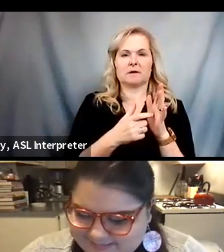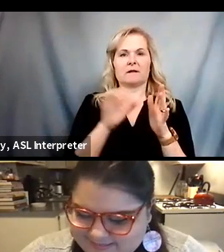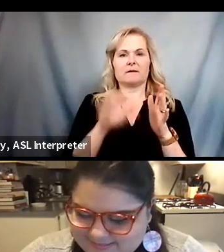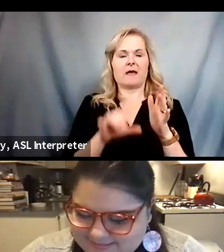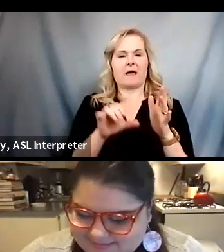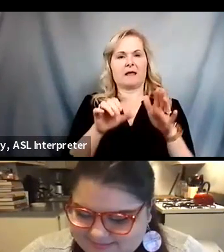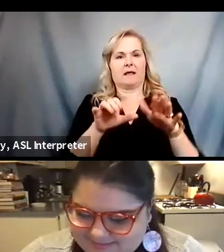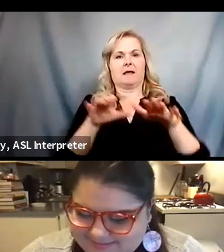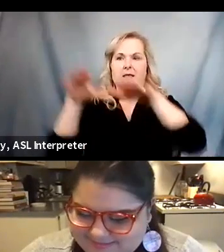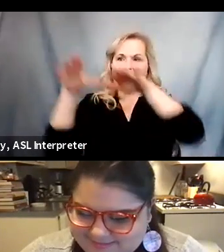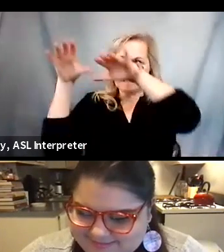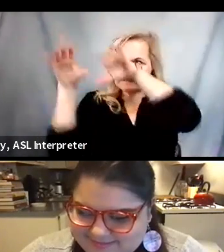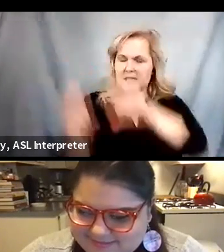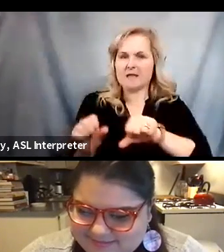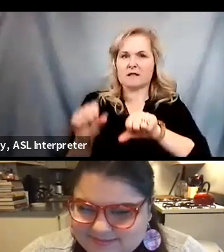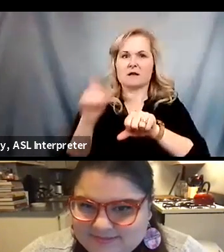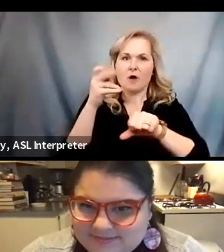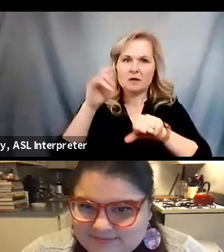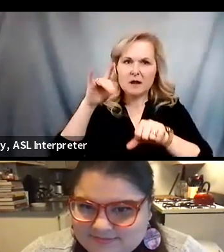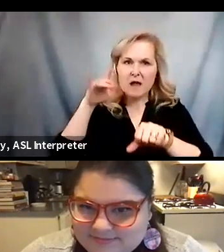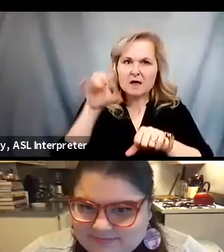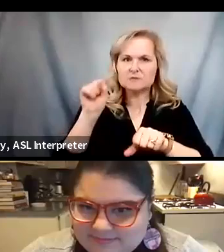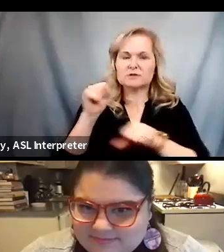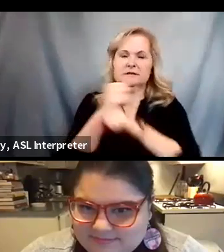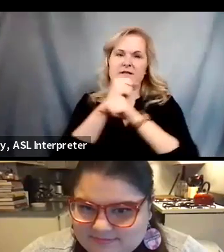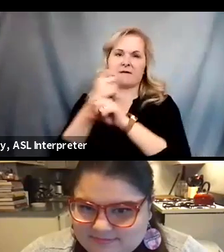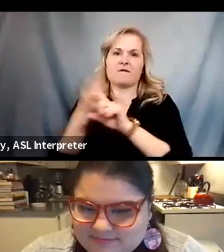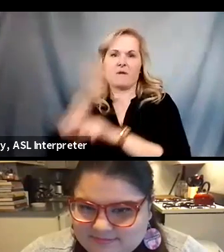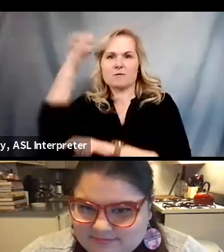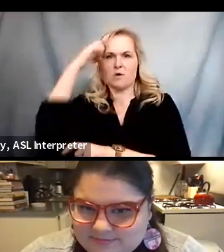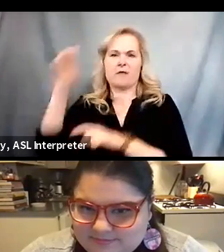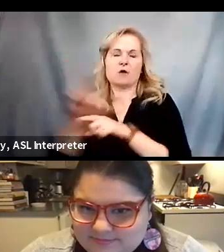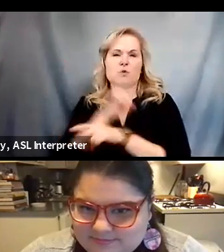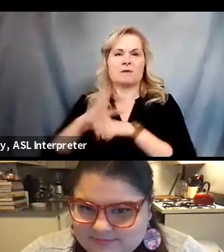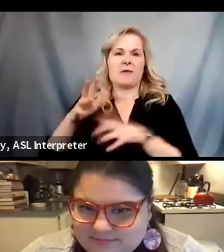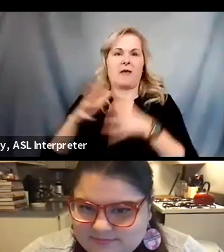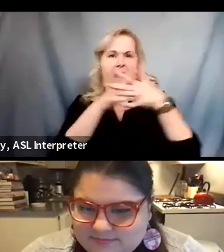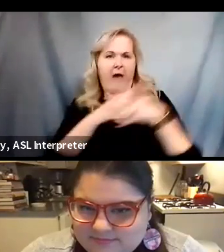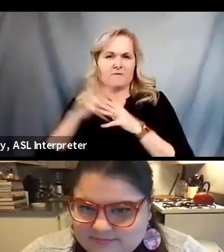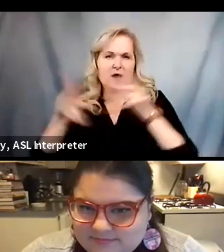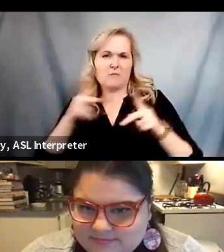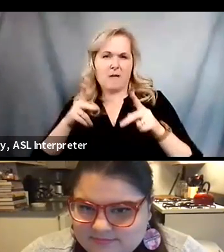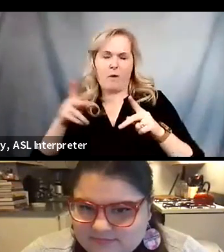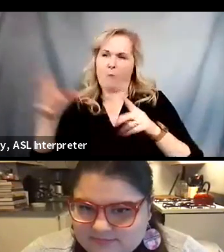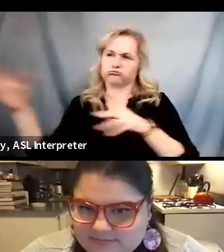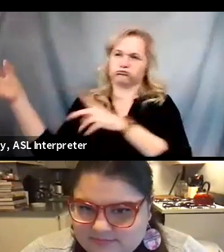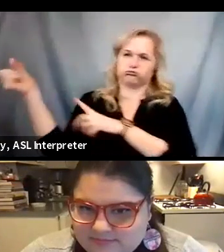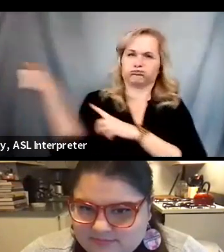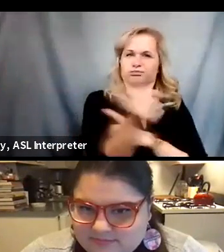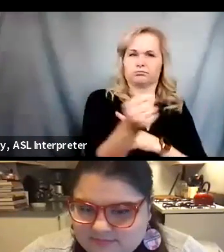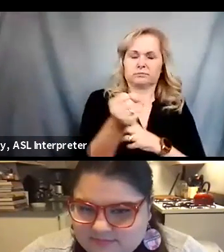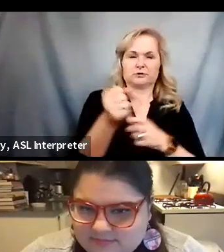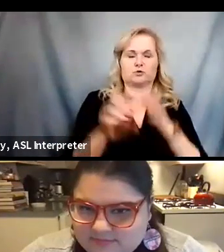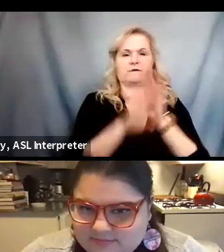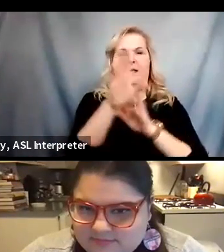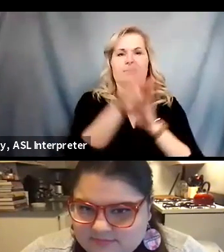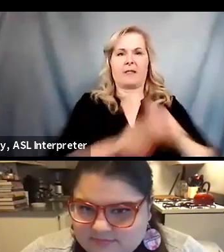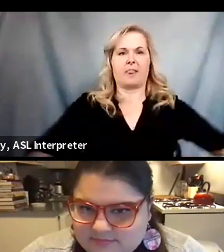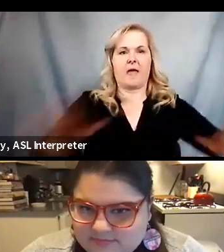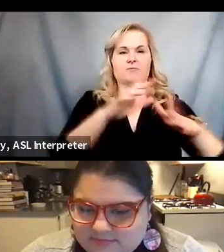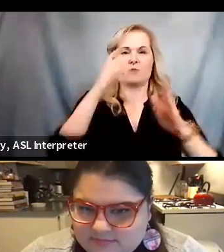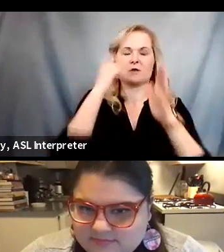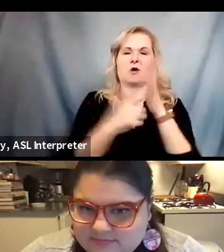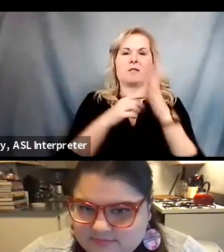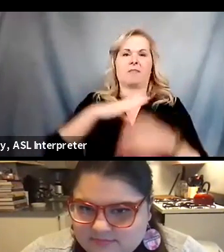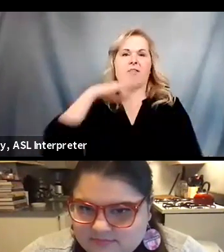settler colonizers and slavers from Europe used stolen and enforced labor of African people to subsequently develop the land. We acknowledge the lives